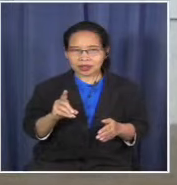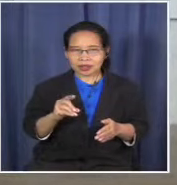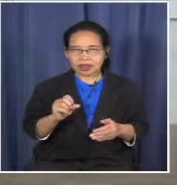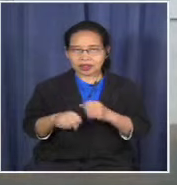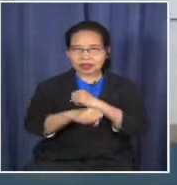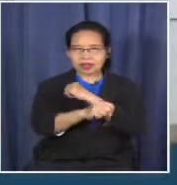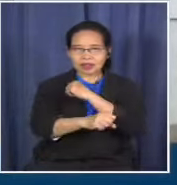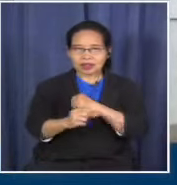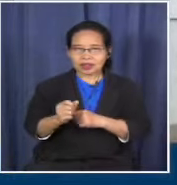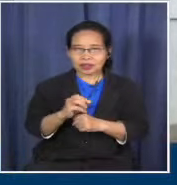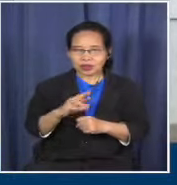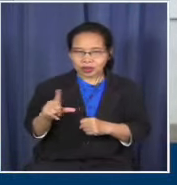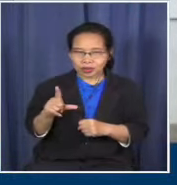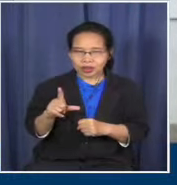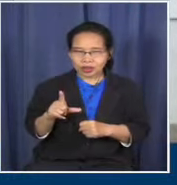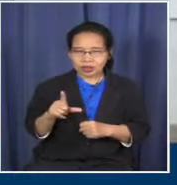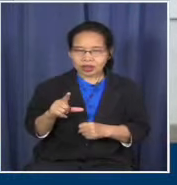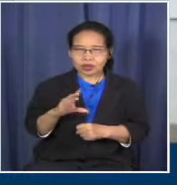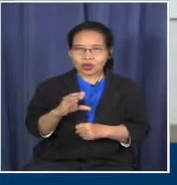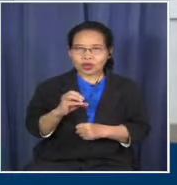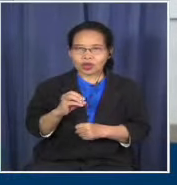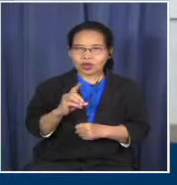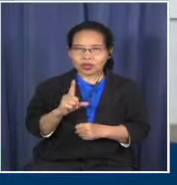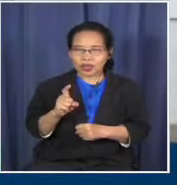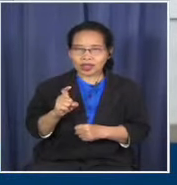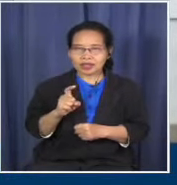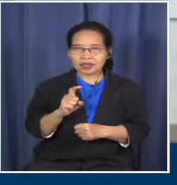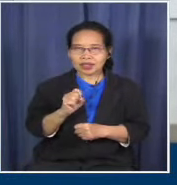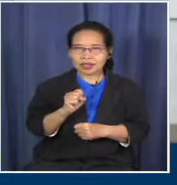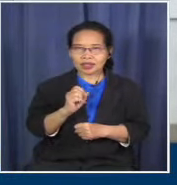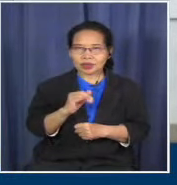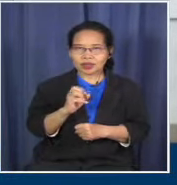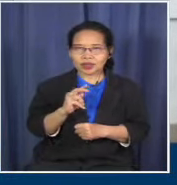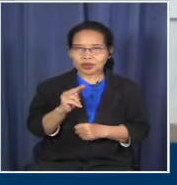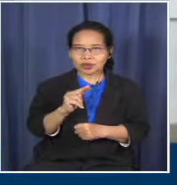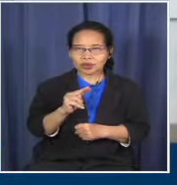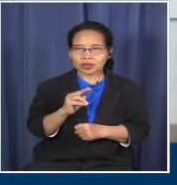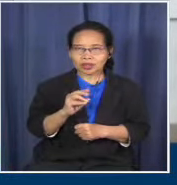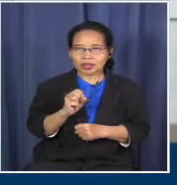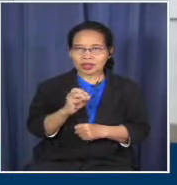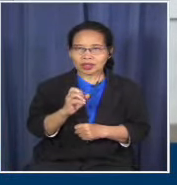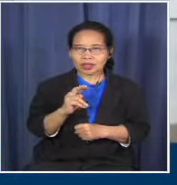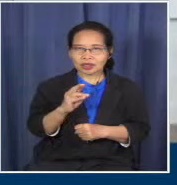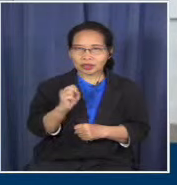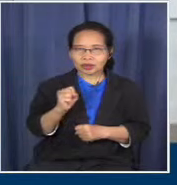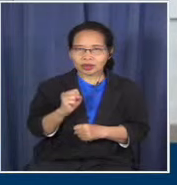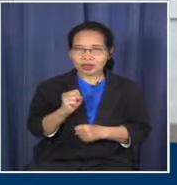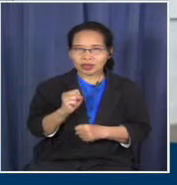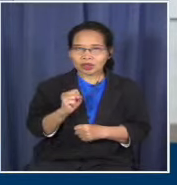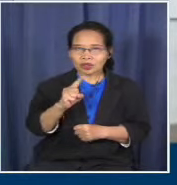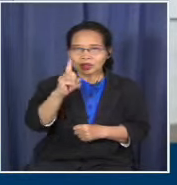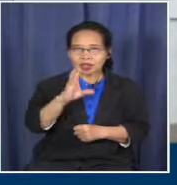that which is stated in the Dead Sea Scrolls, in the Codex Sinaiticus,